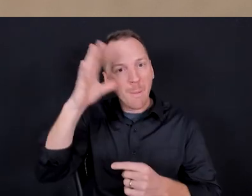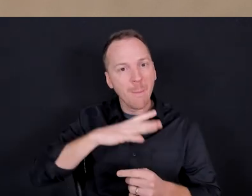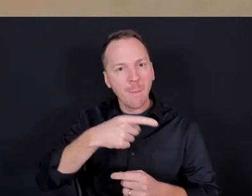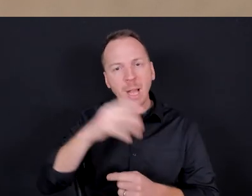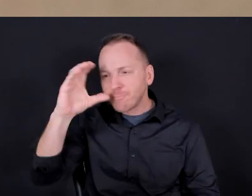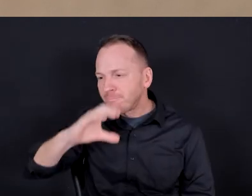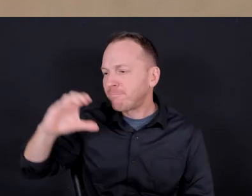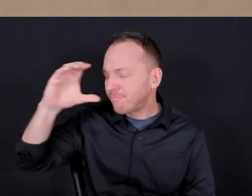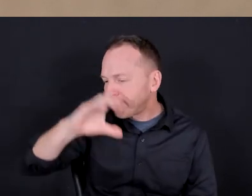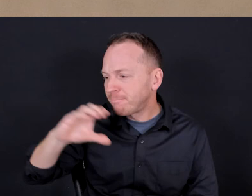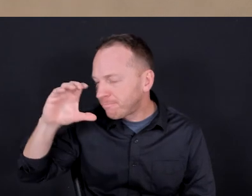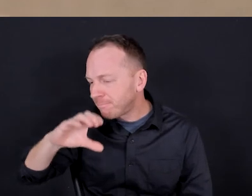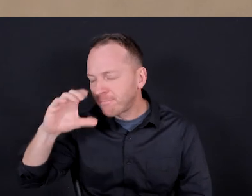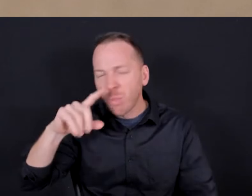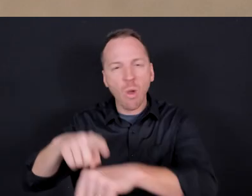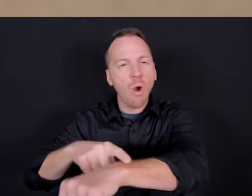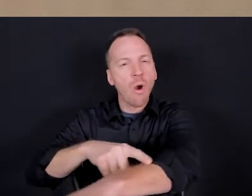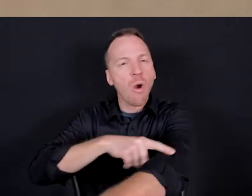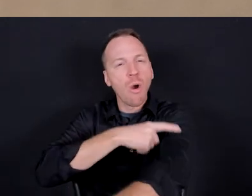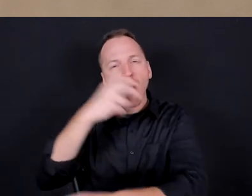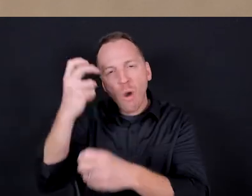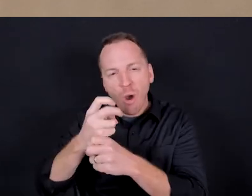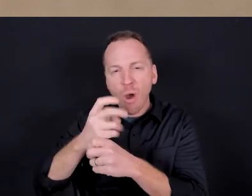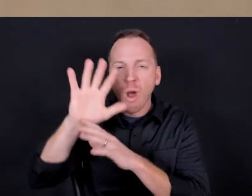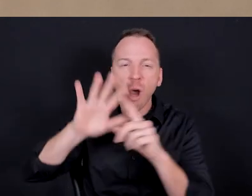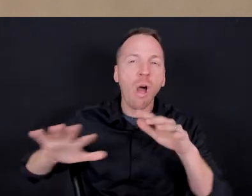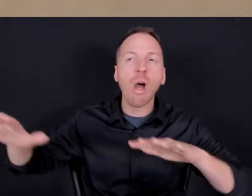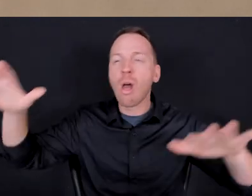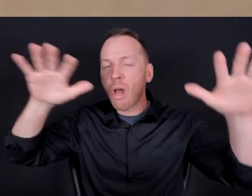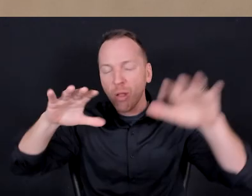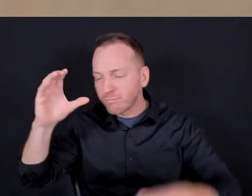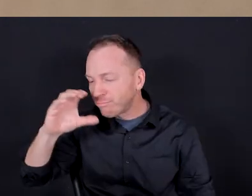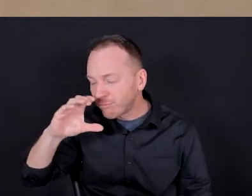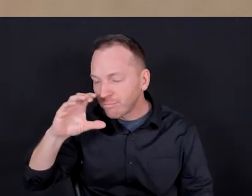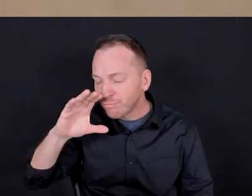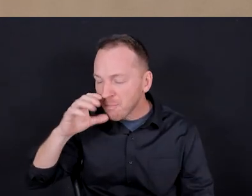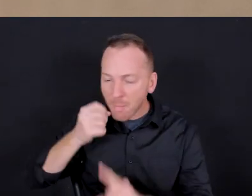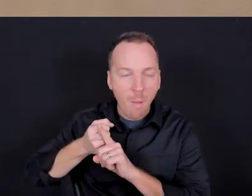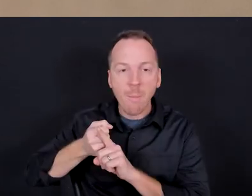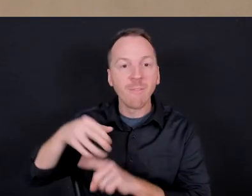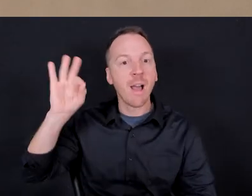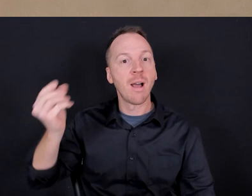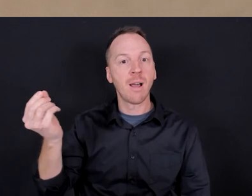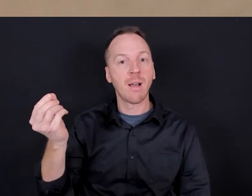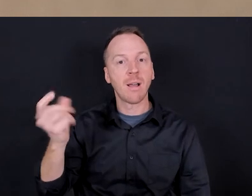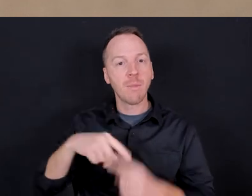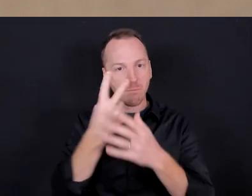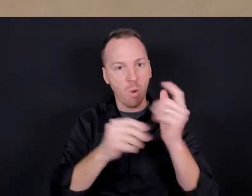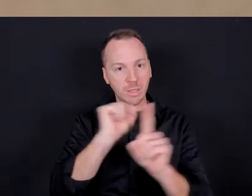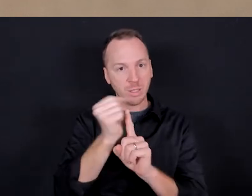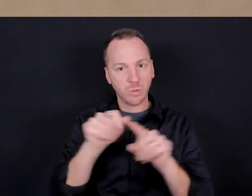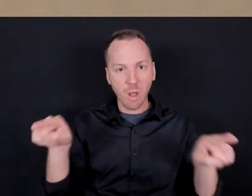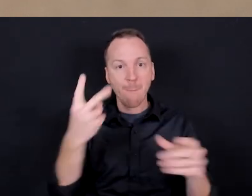merchant searching long and hard, high and low. But in both cases, they realized